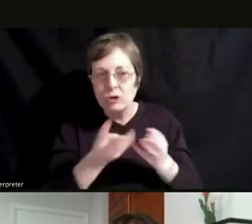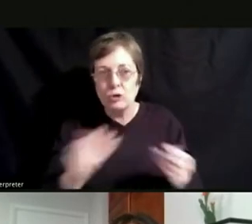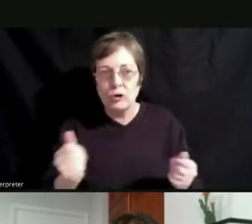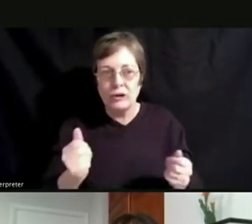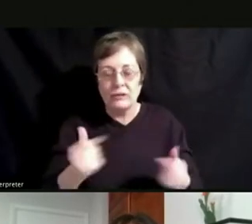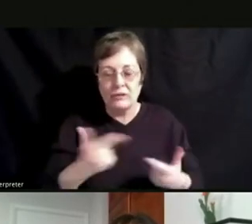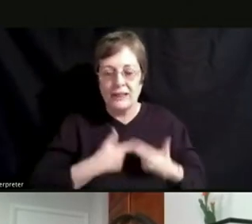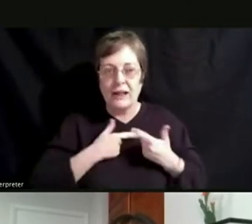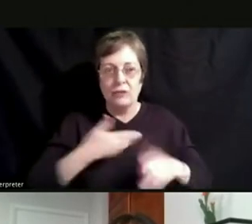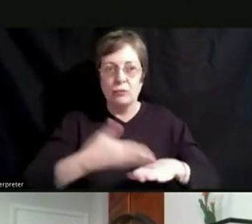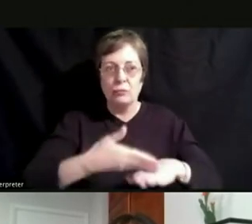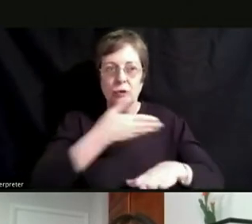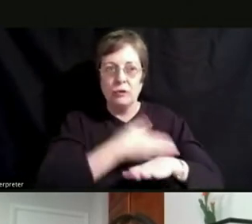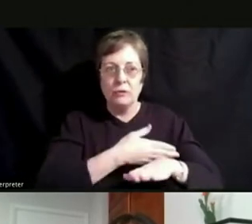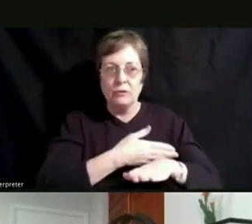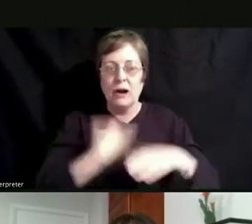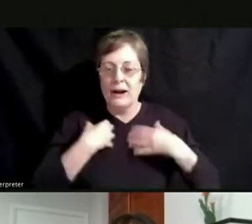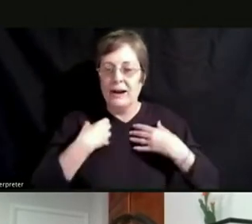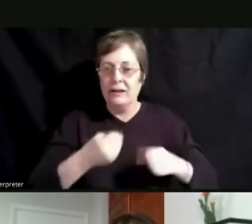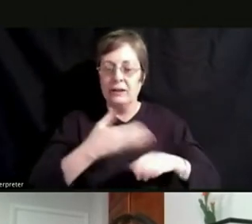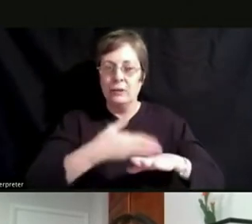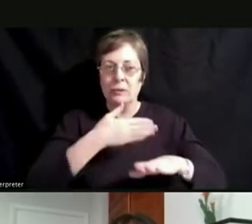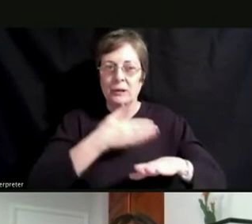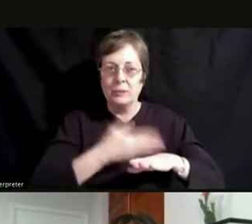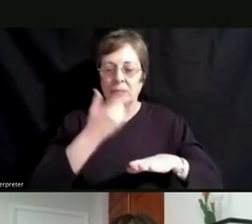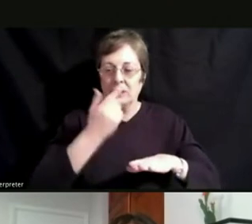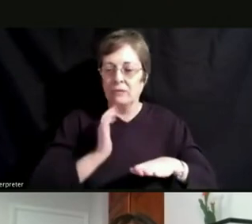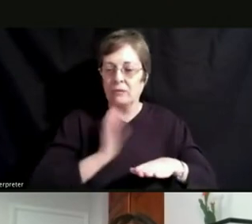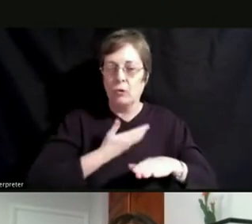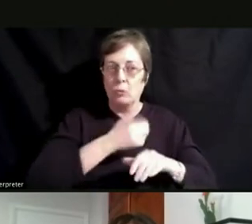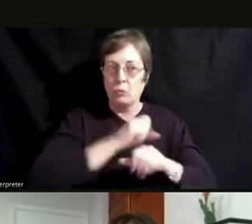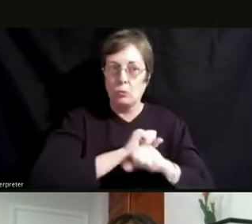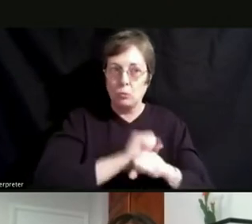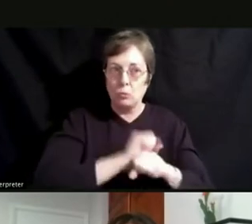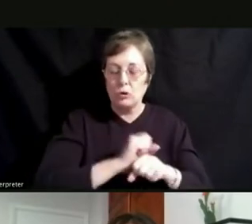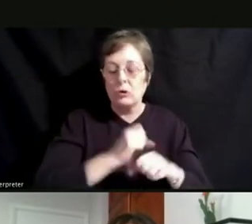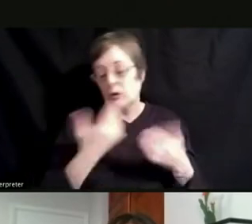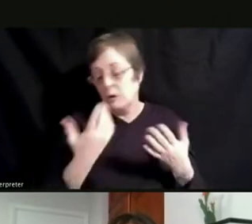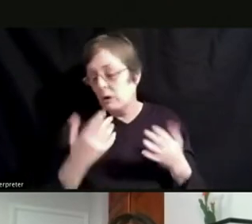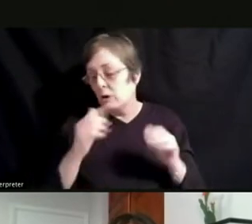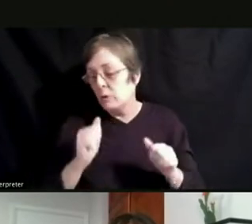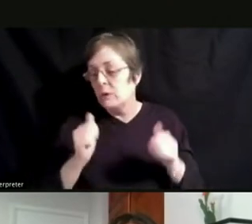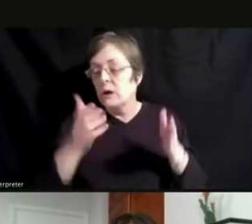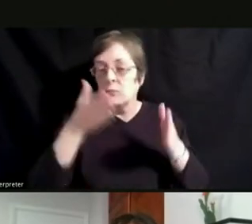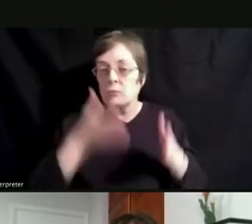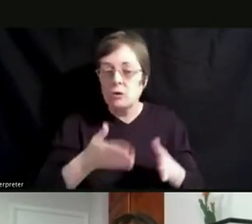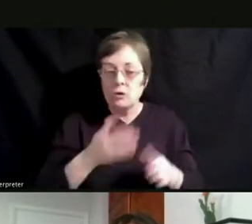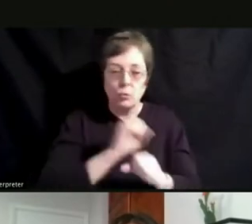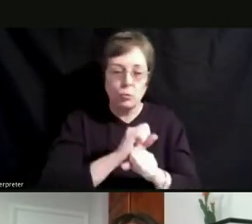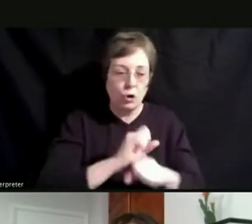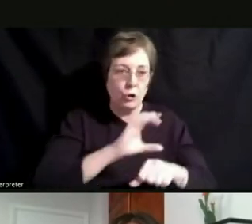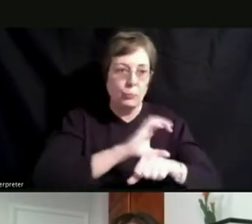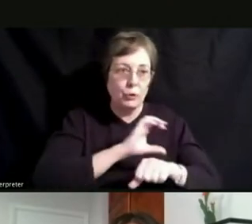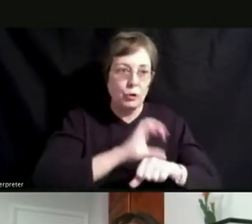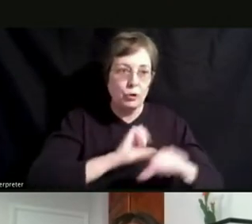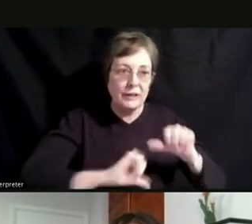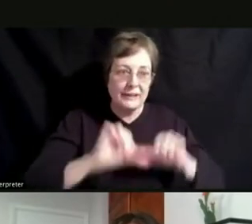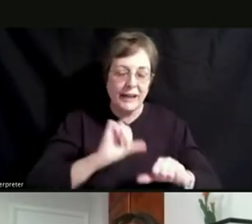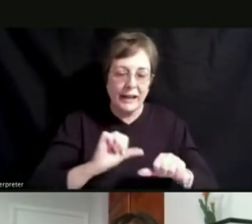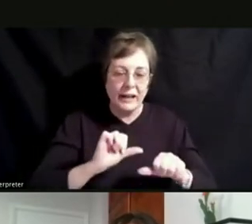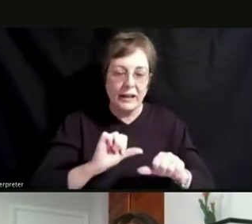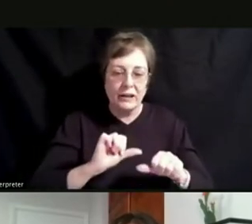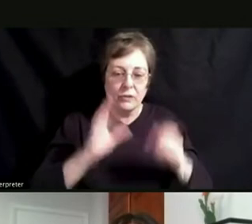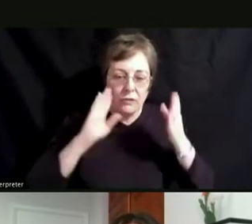our health a little bit better as a result of the work we do. So that could be someone who is a computer scientist working on digital therapeutics